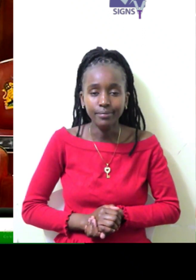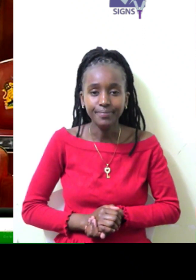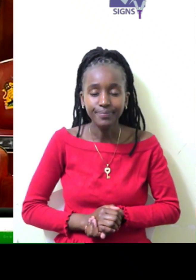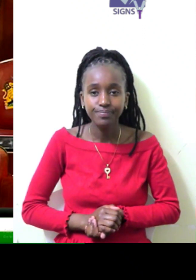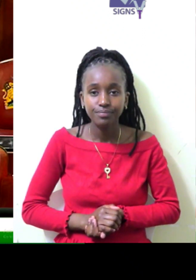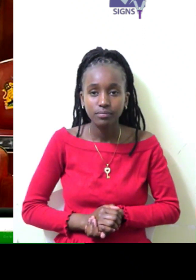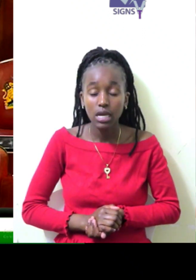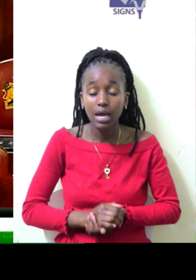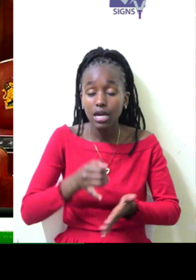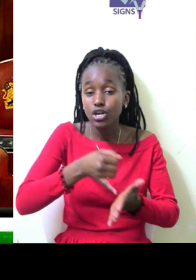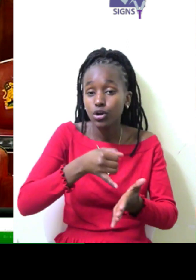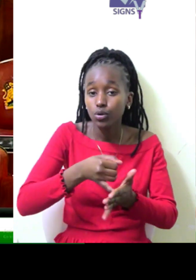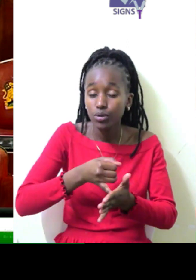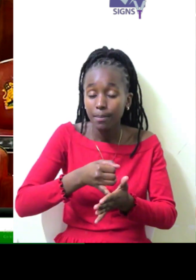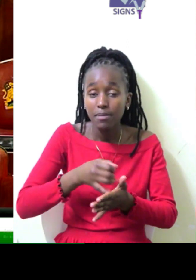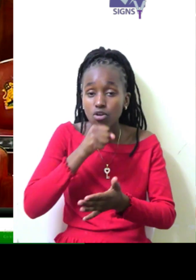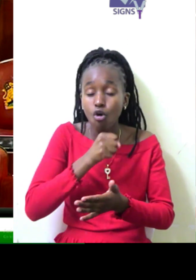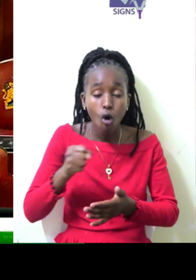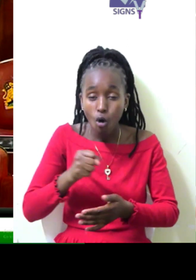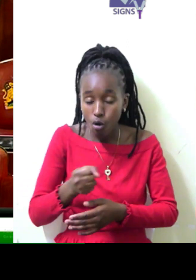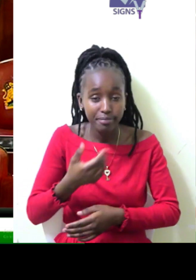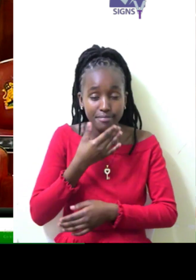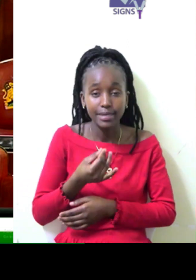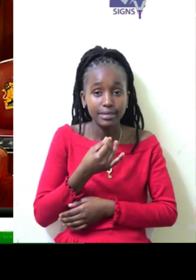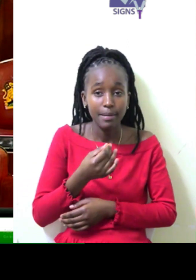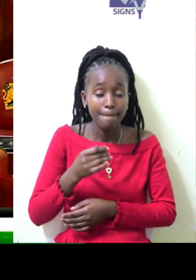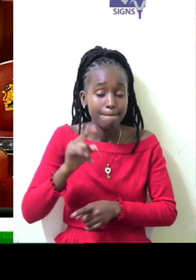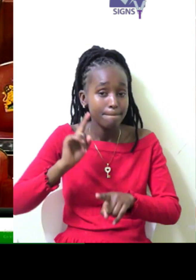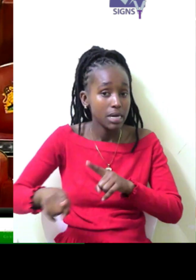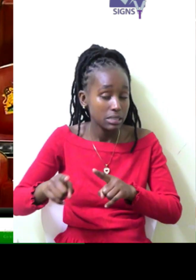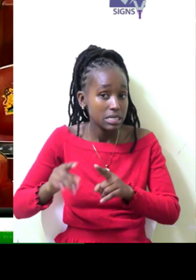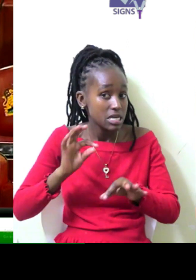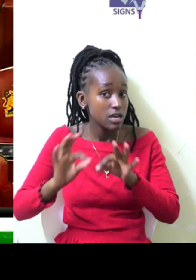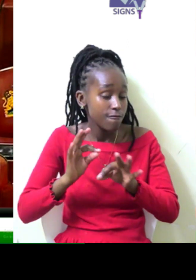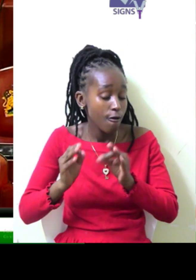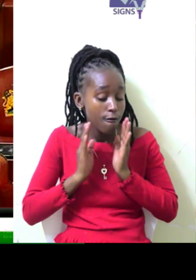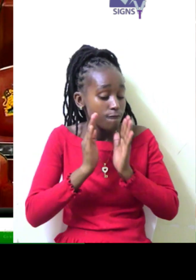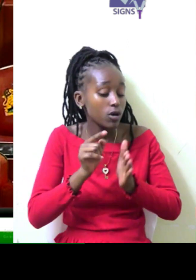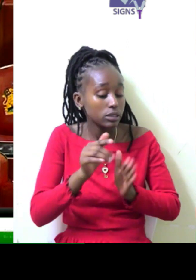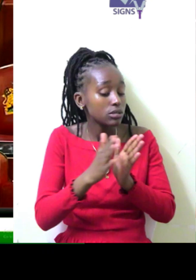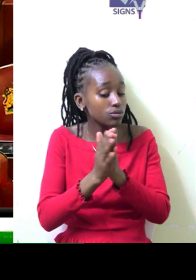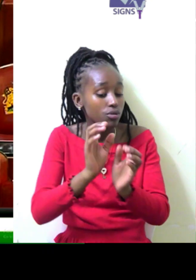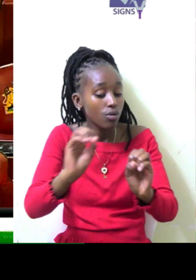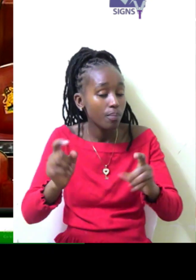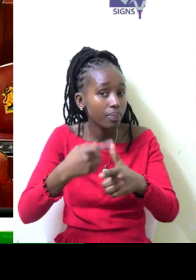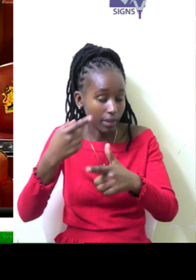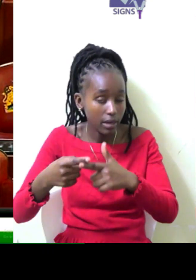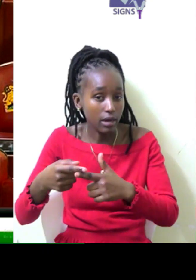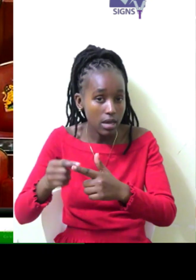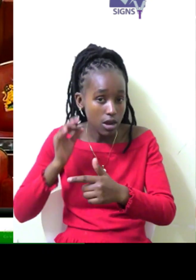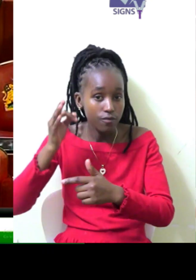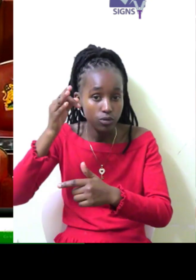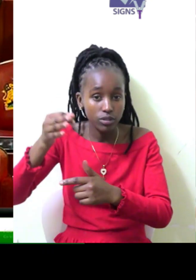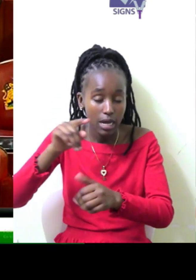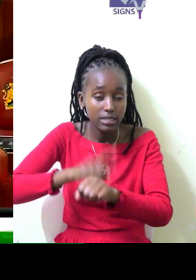your ancestors. And I fear if we don't look at it again, you will have a situation where in